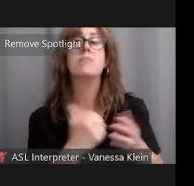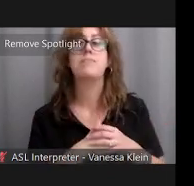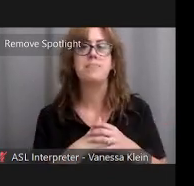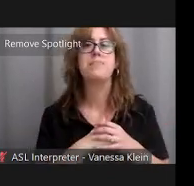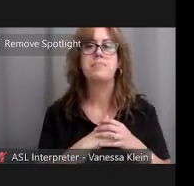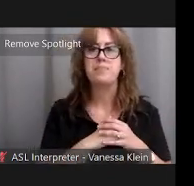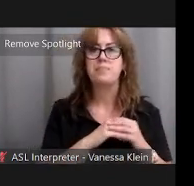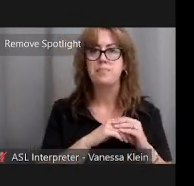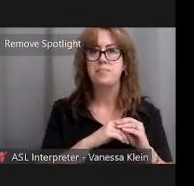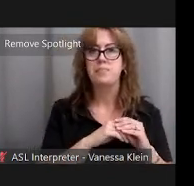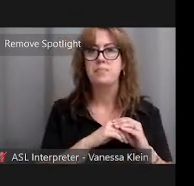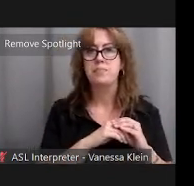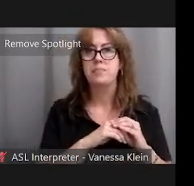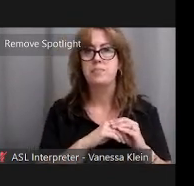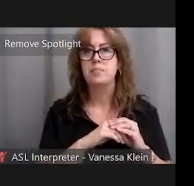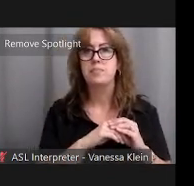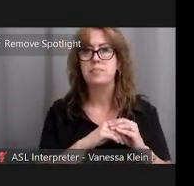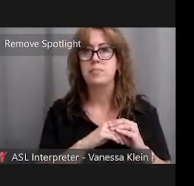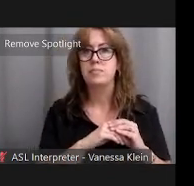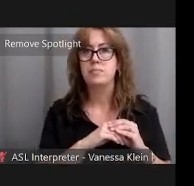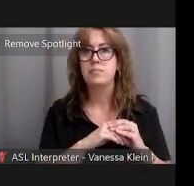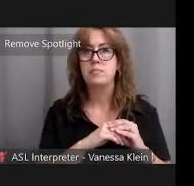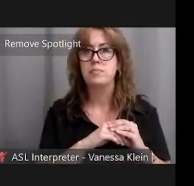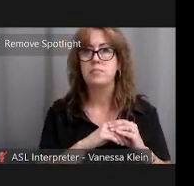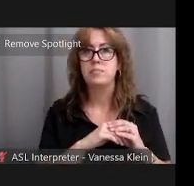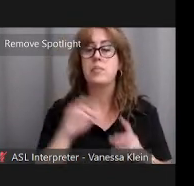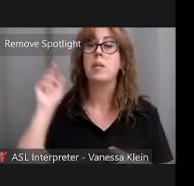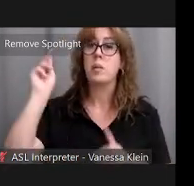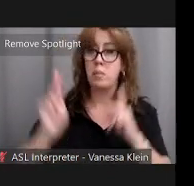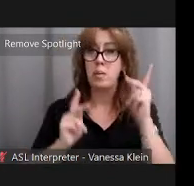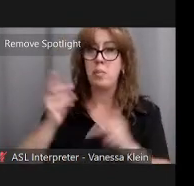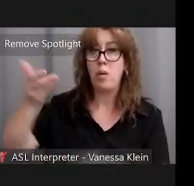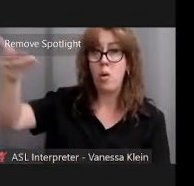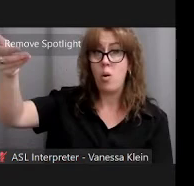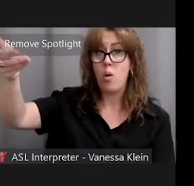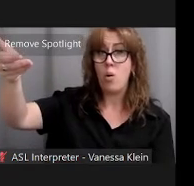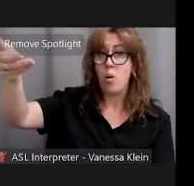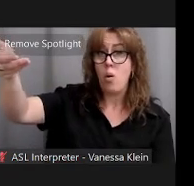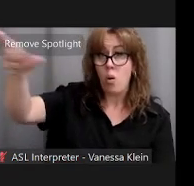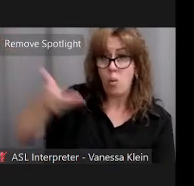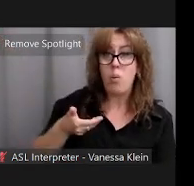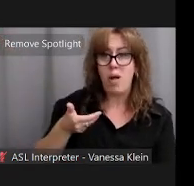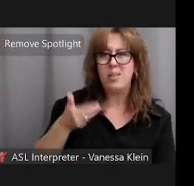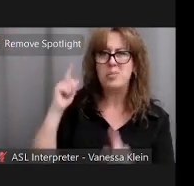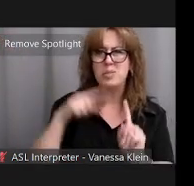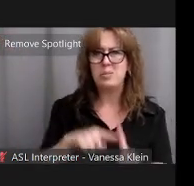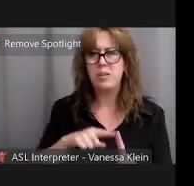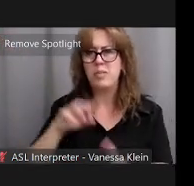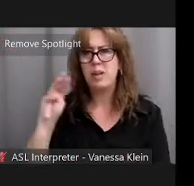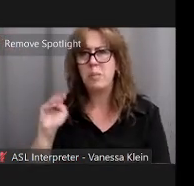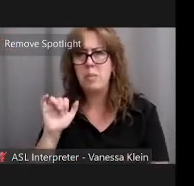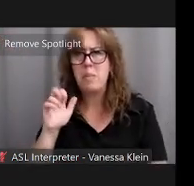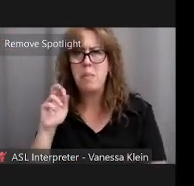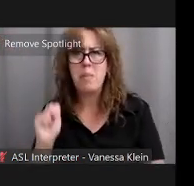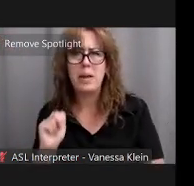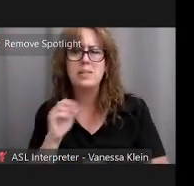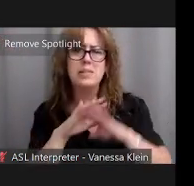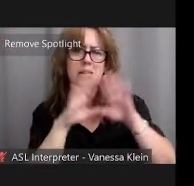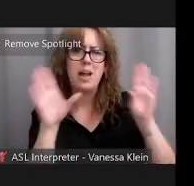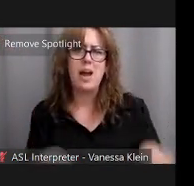and then people are welcomed onto a marae, a meeting house. There are